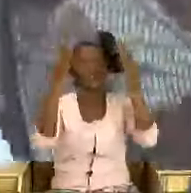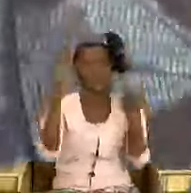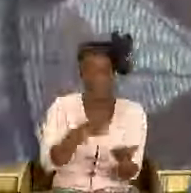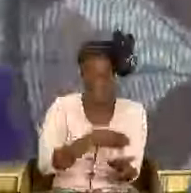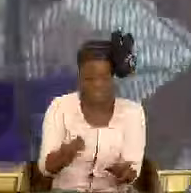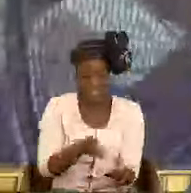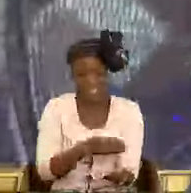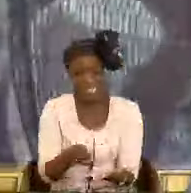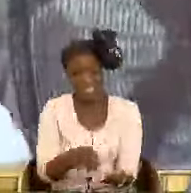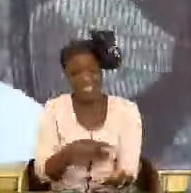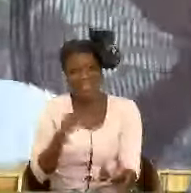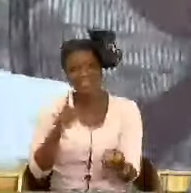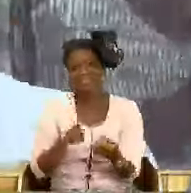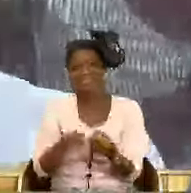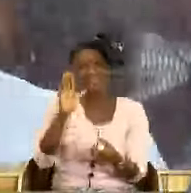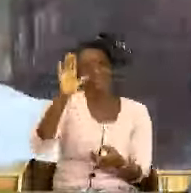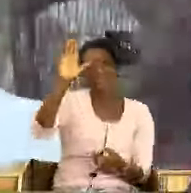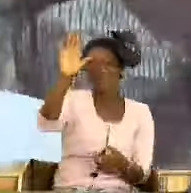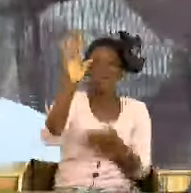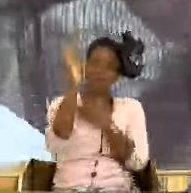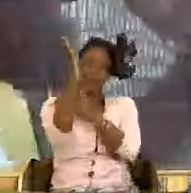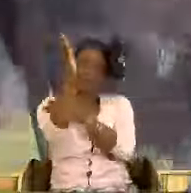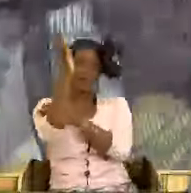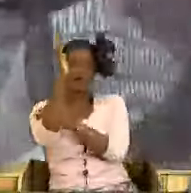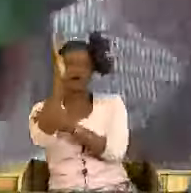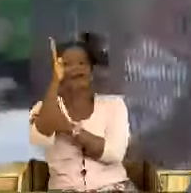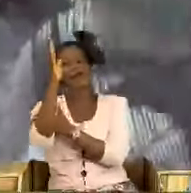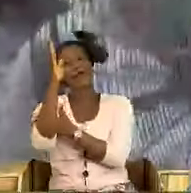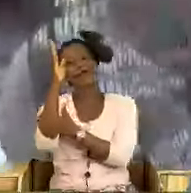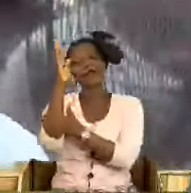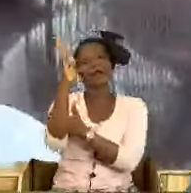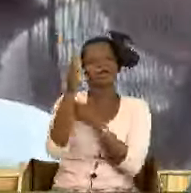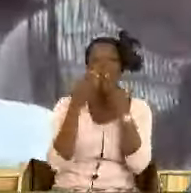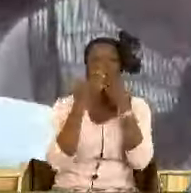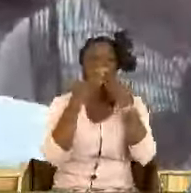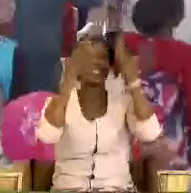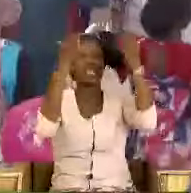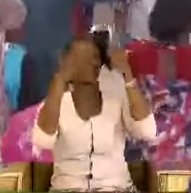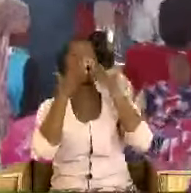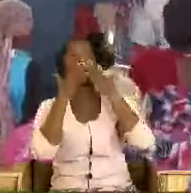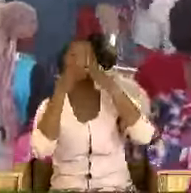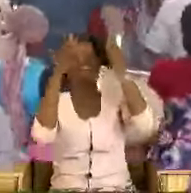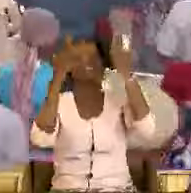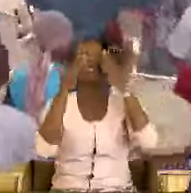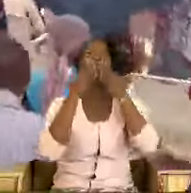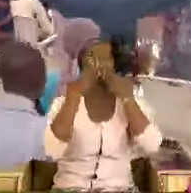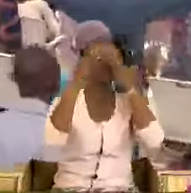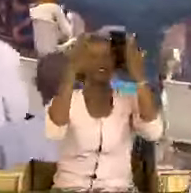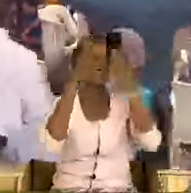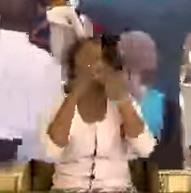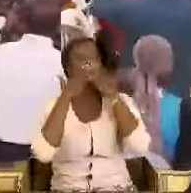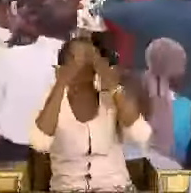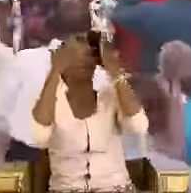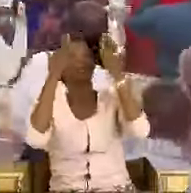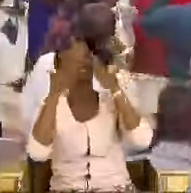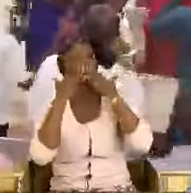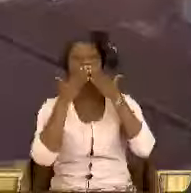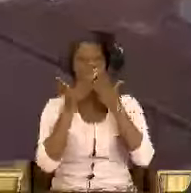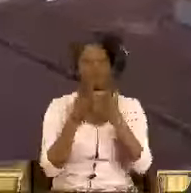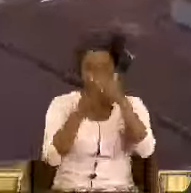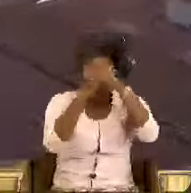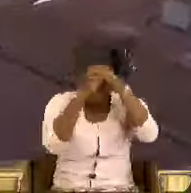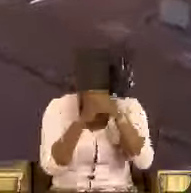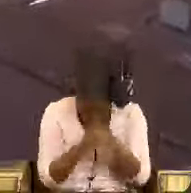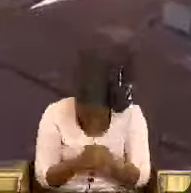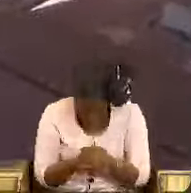let your neighbor's voice be louder than your voice enjoy yourself in the presence of God worship Him in your